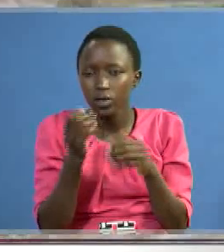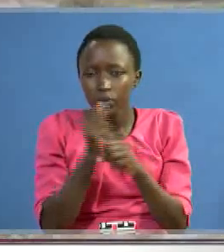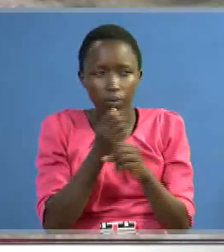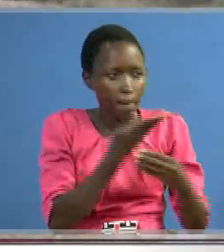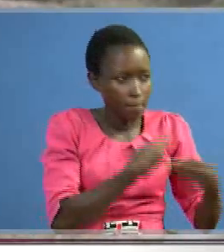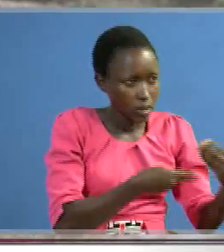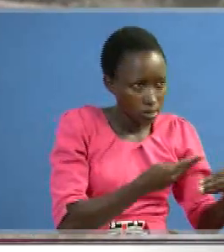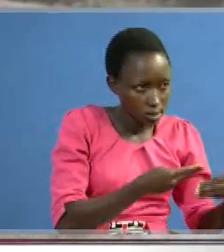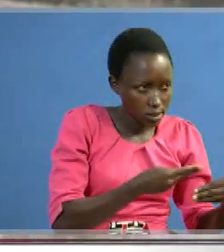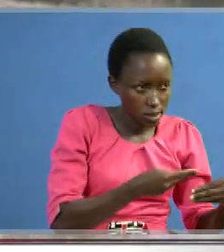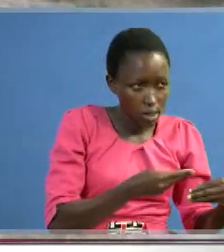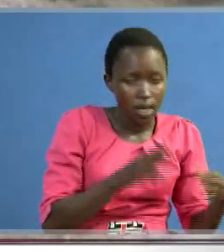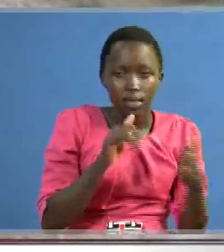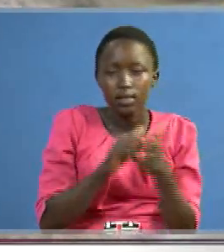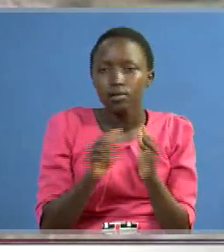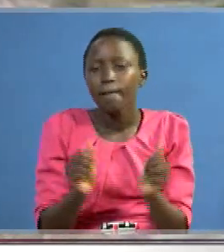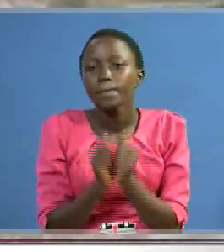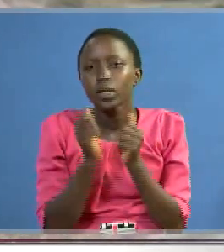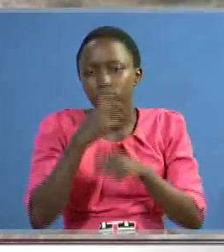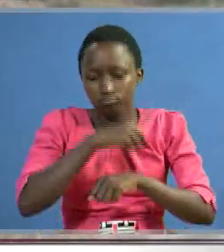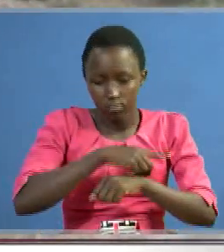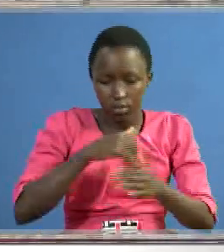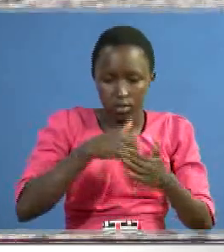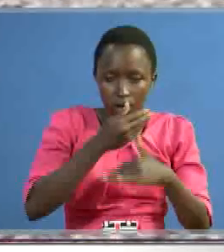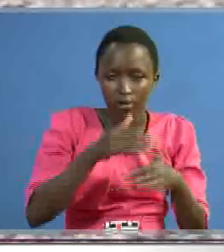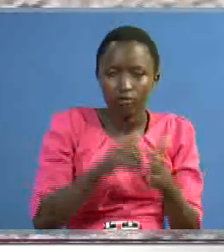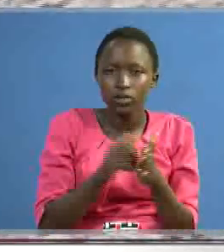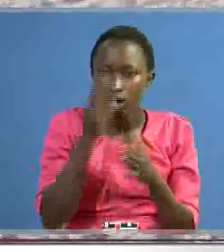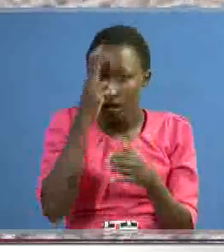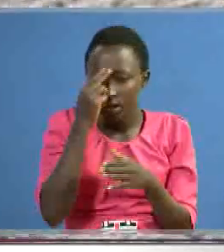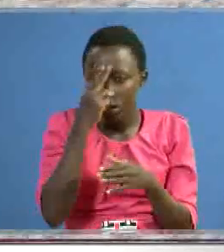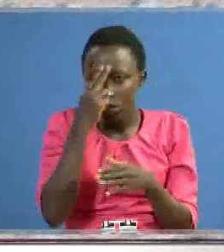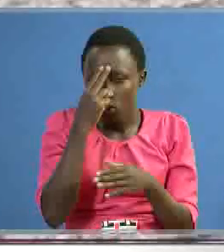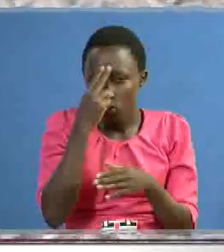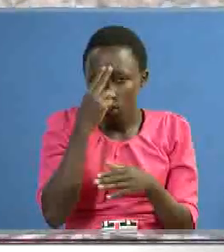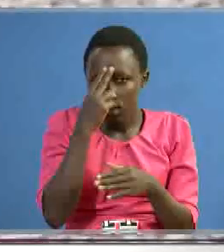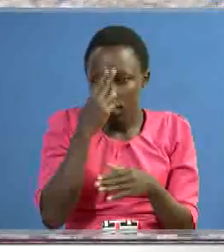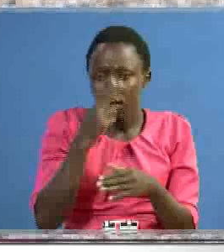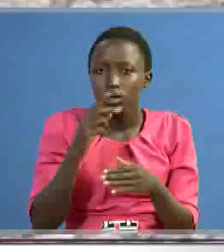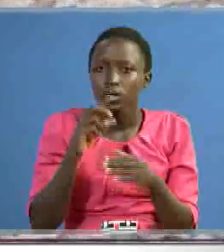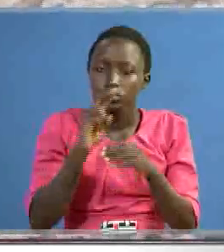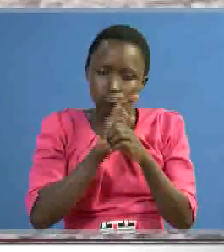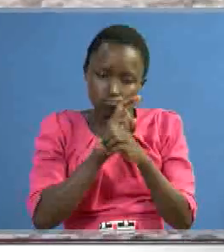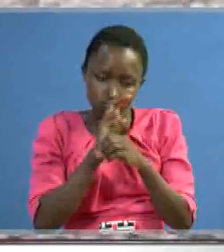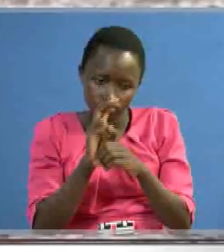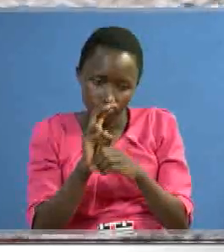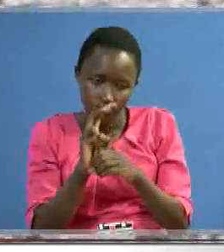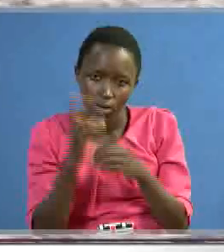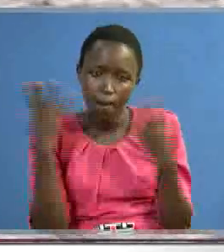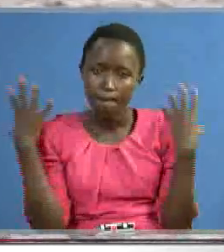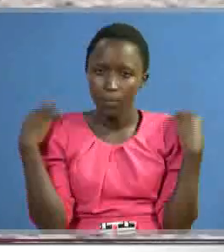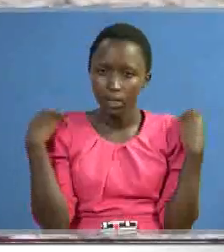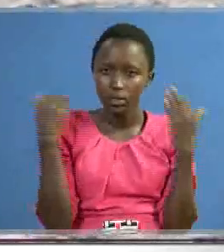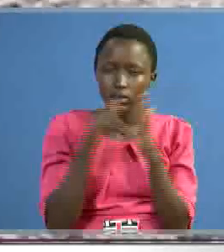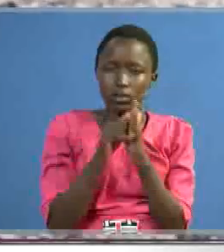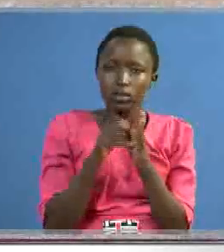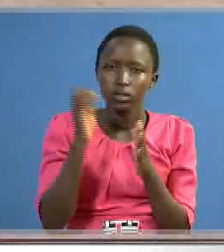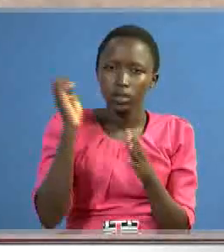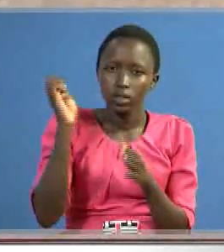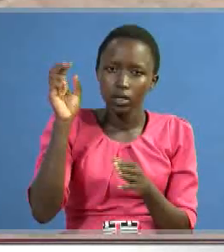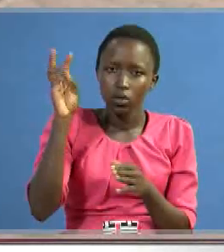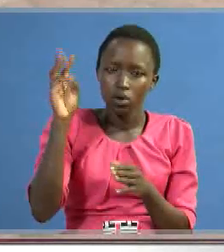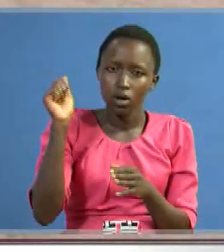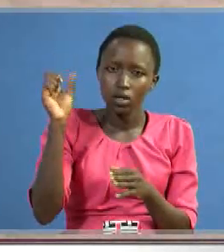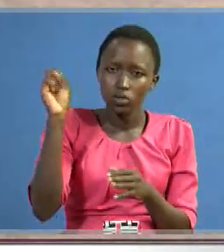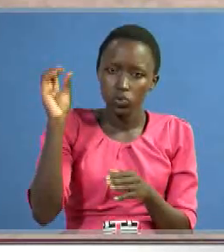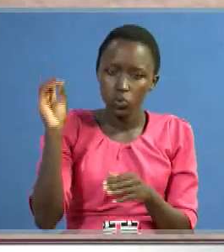business these comes days after its narrow counterpart George naughty Maya conducted a monitoring and evaluation exercise that there was a new route and relay the